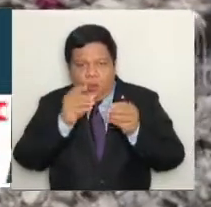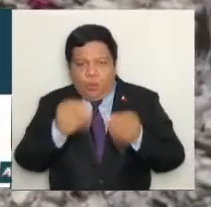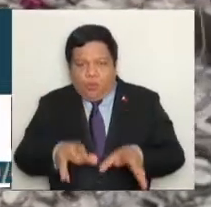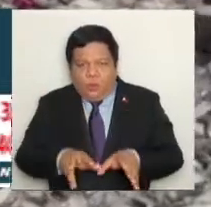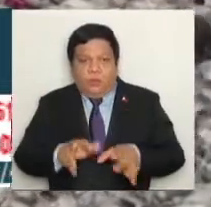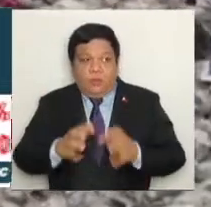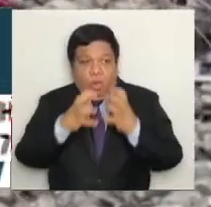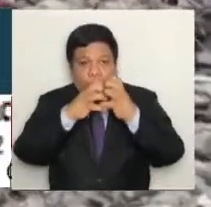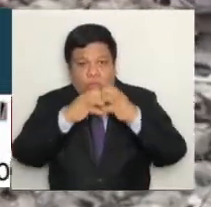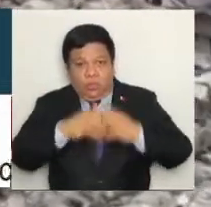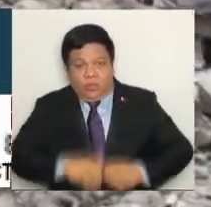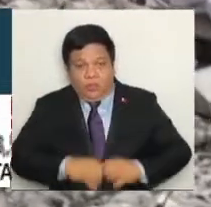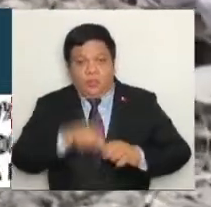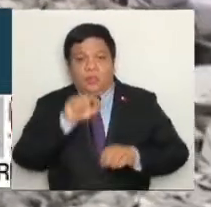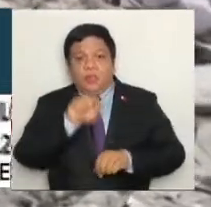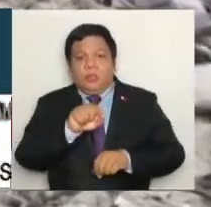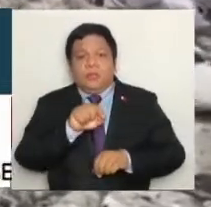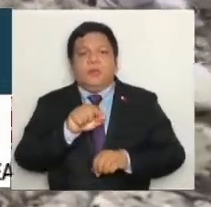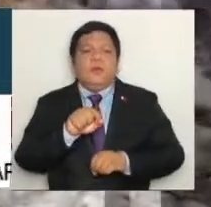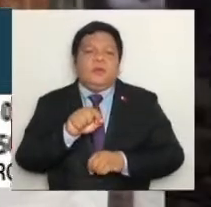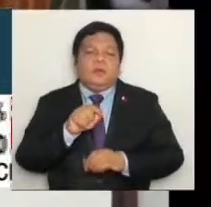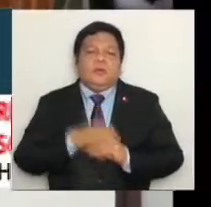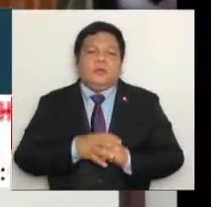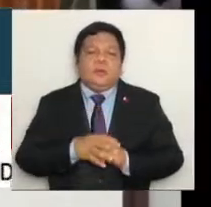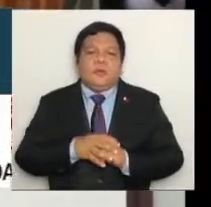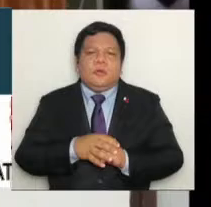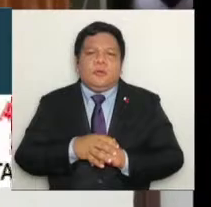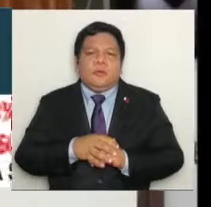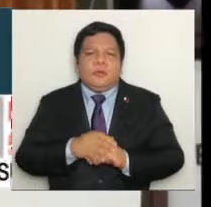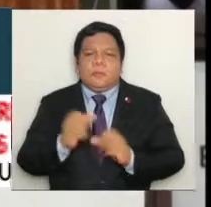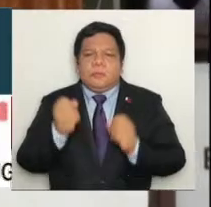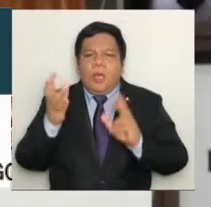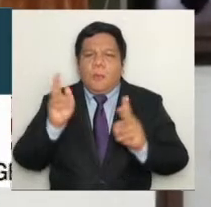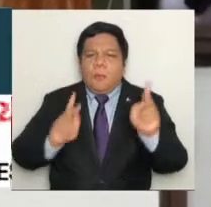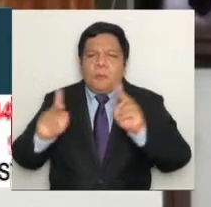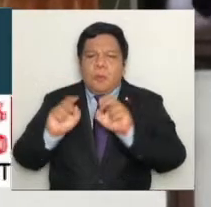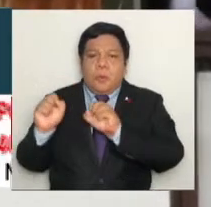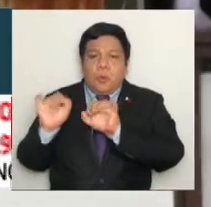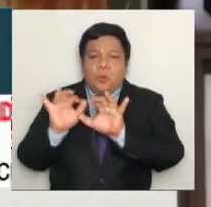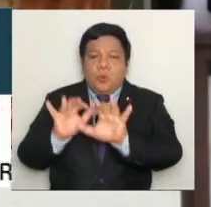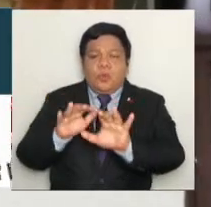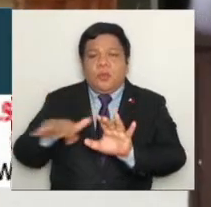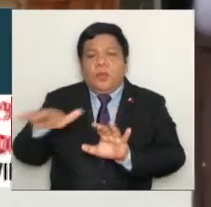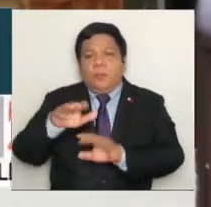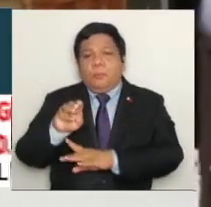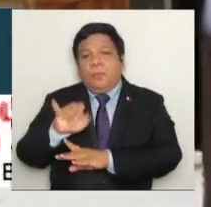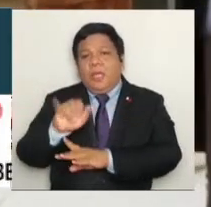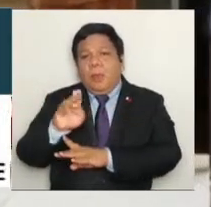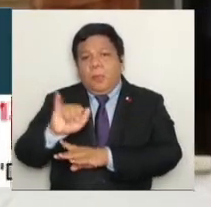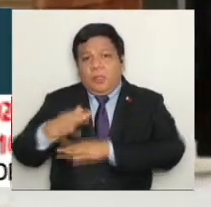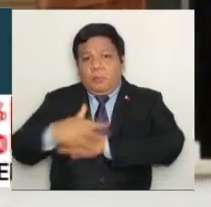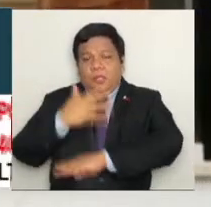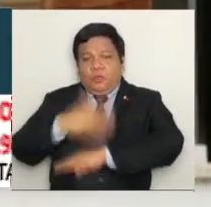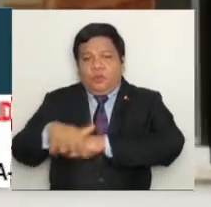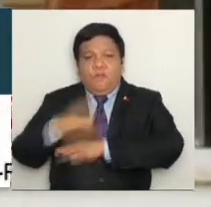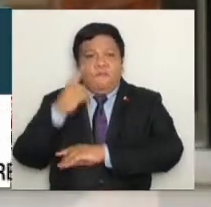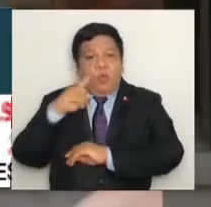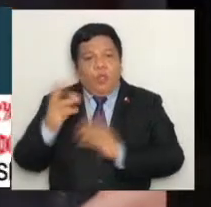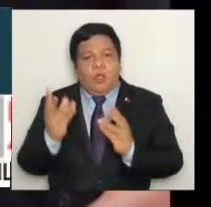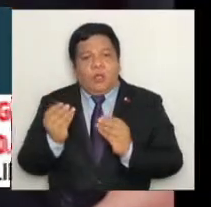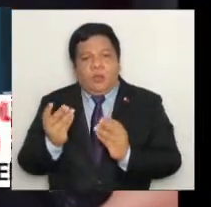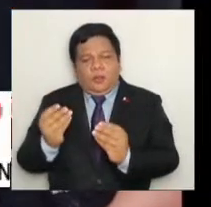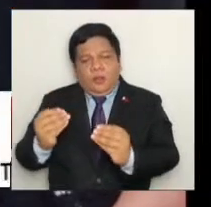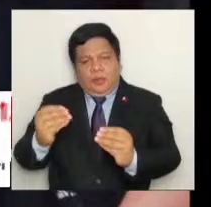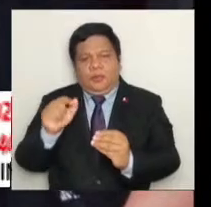Champlain Towers South. Meanwhile, several hundred people gathered at Miami Beach for the first funeral held for victims of